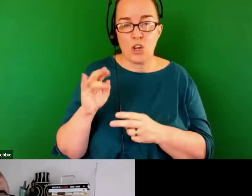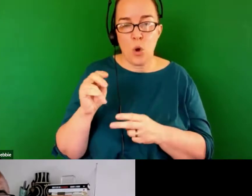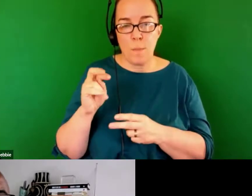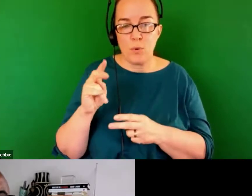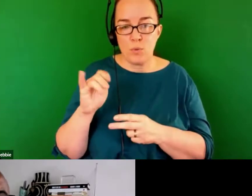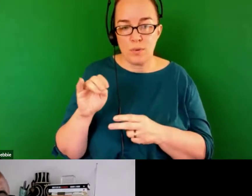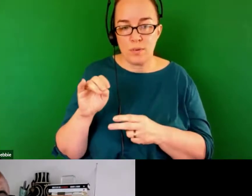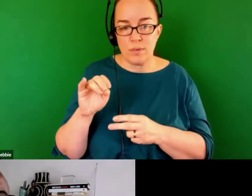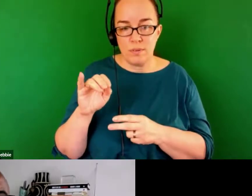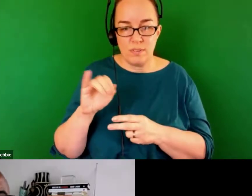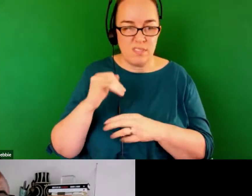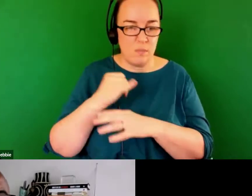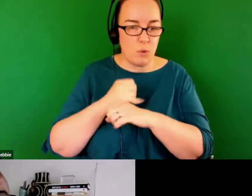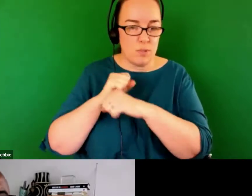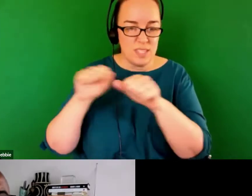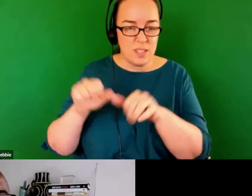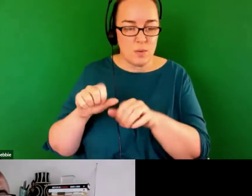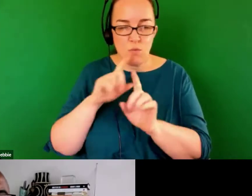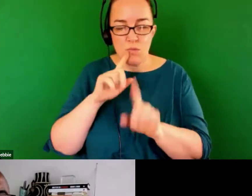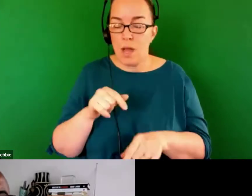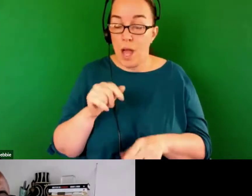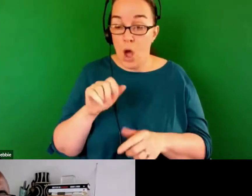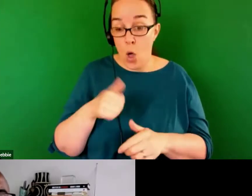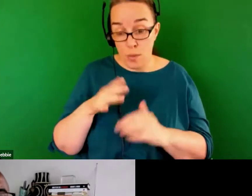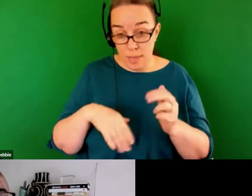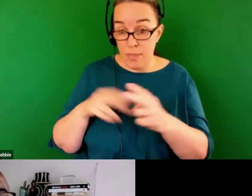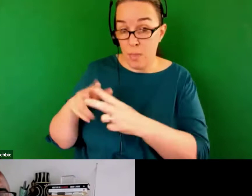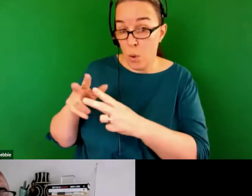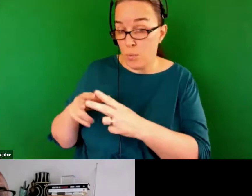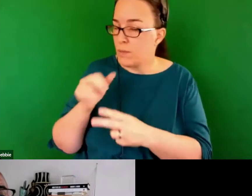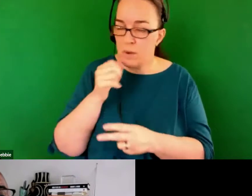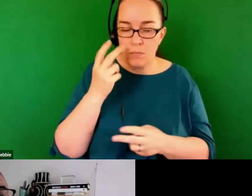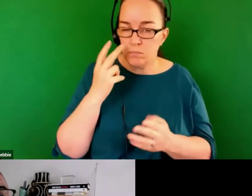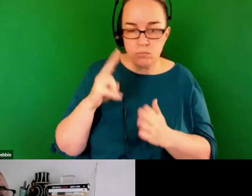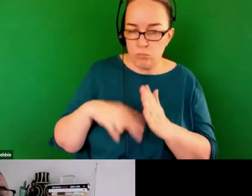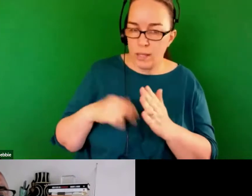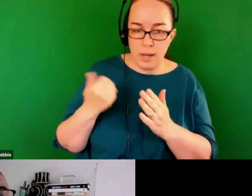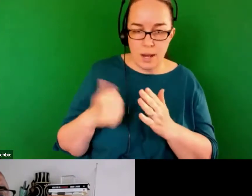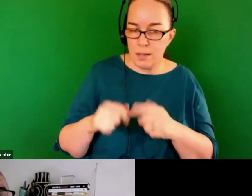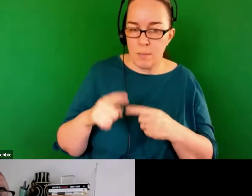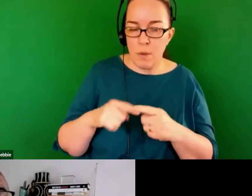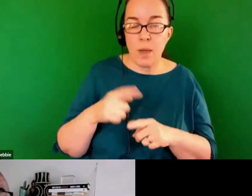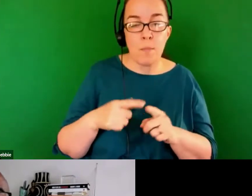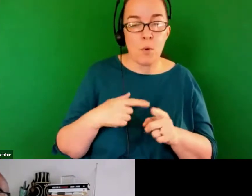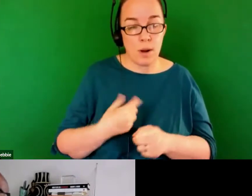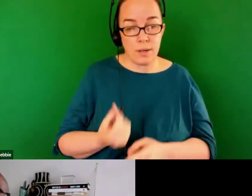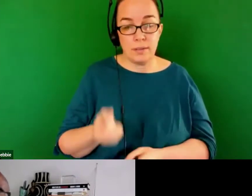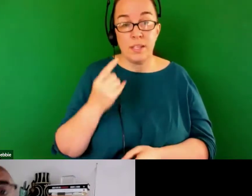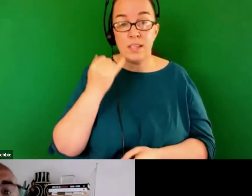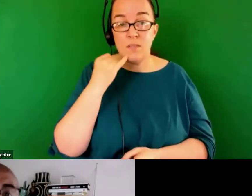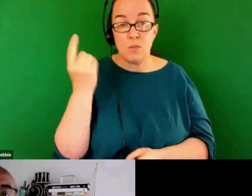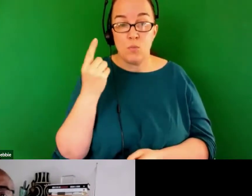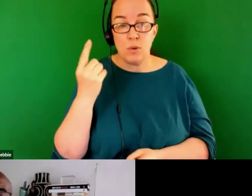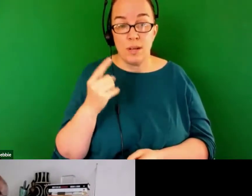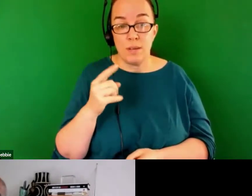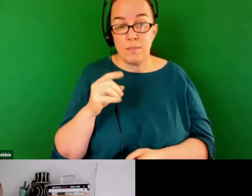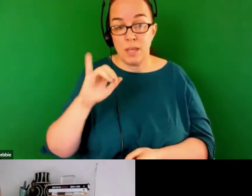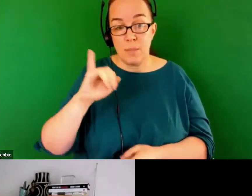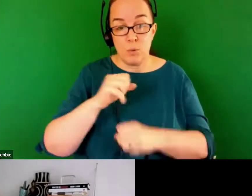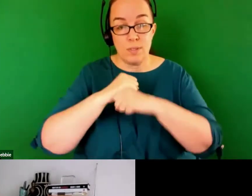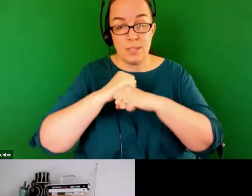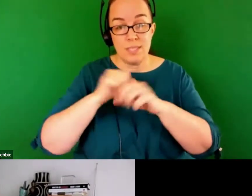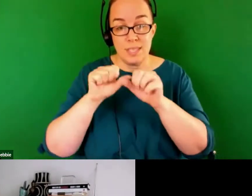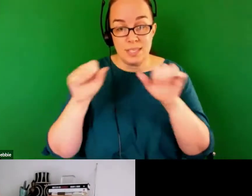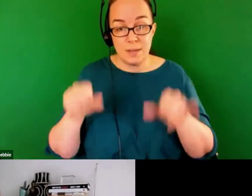not read or seen any other reactions to autoimmune response. But what I get from that question is if someone is immunocompromised or